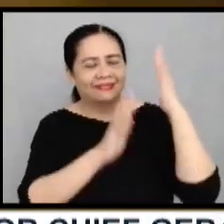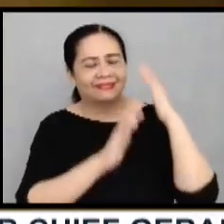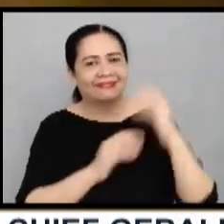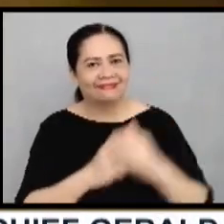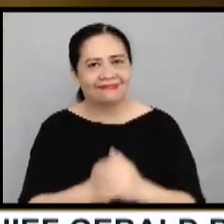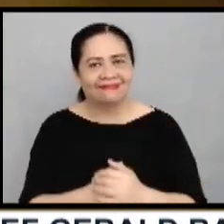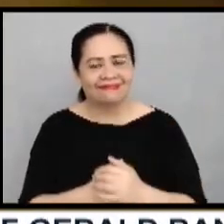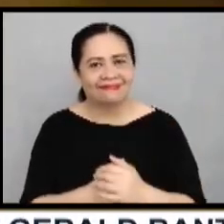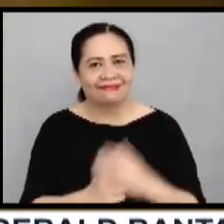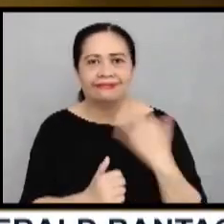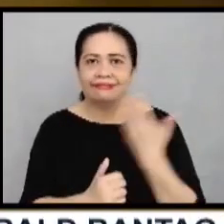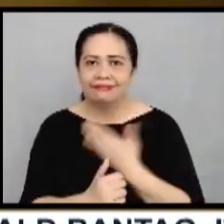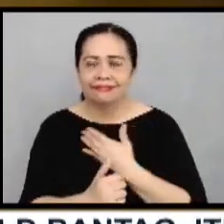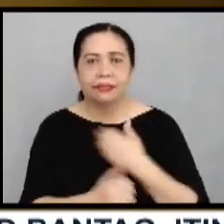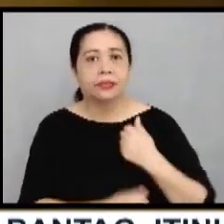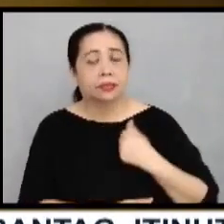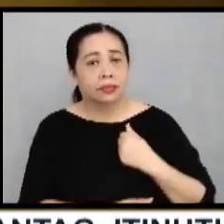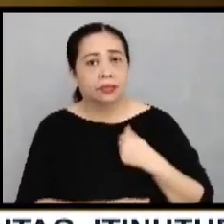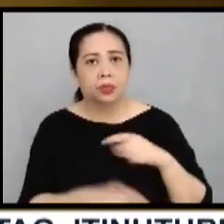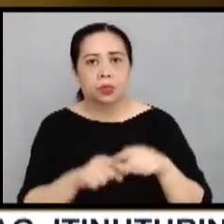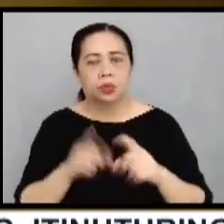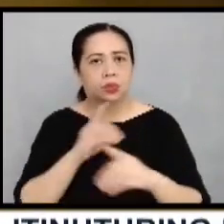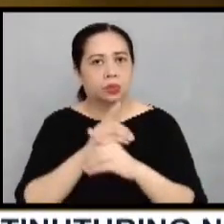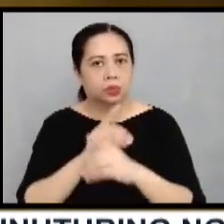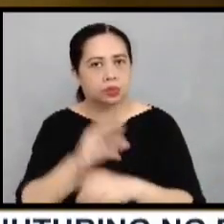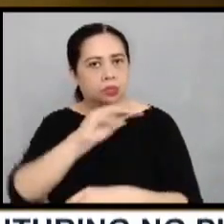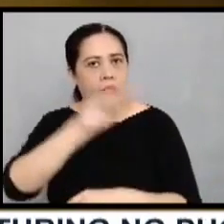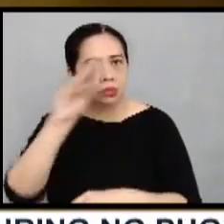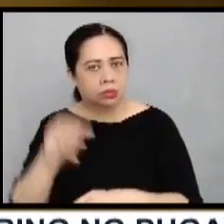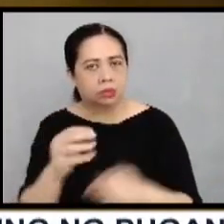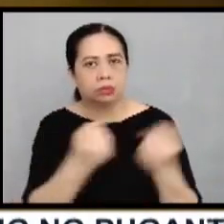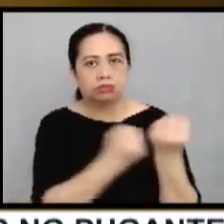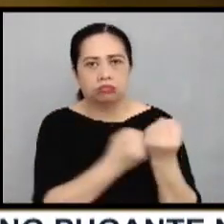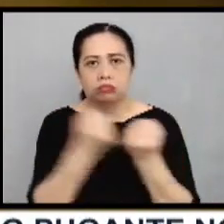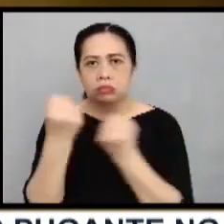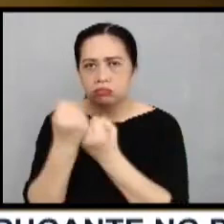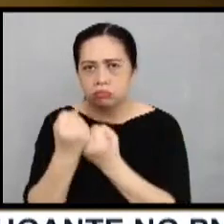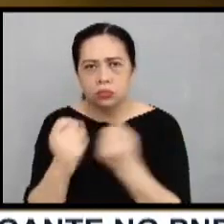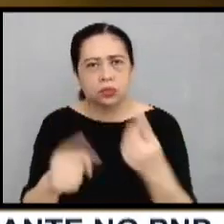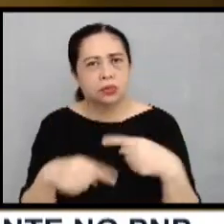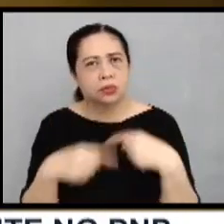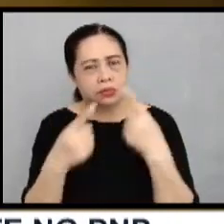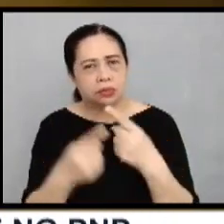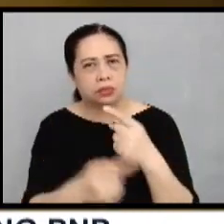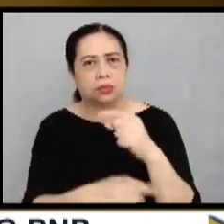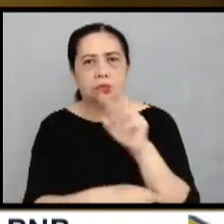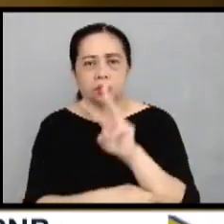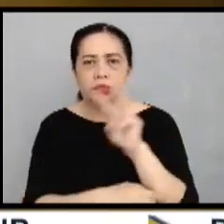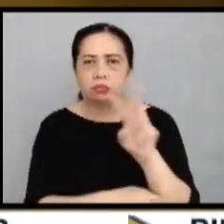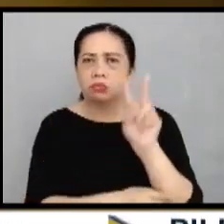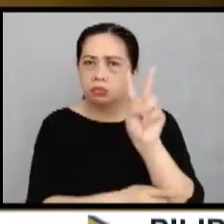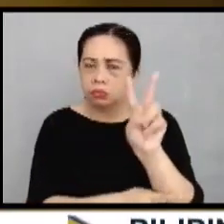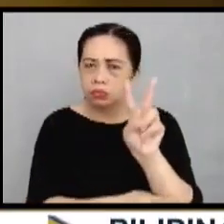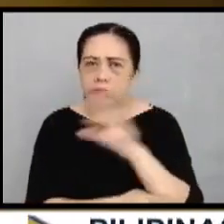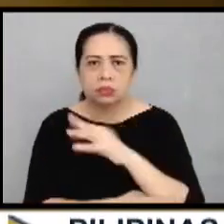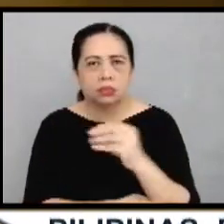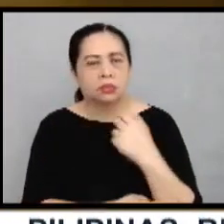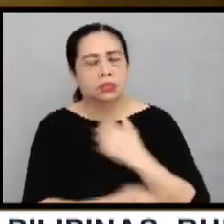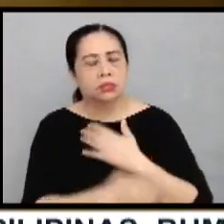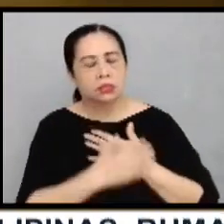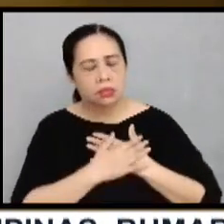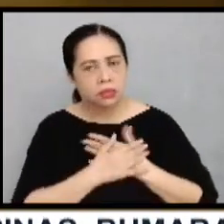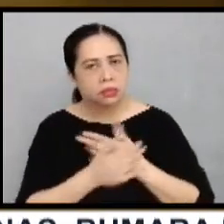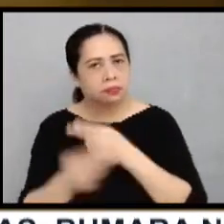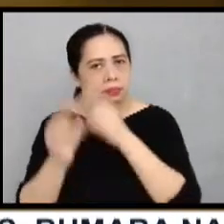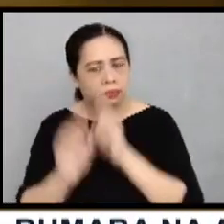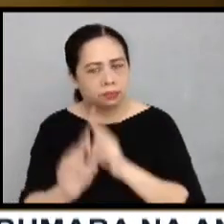Our soldiers also defended Manila side by side during the Second World War. And I am proud that Czech